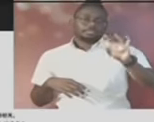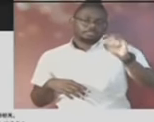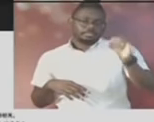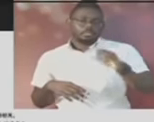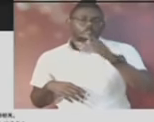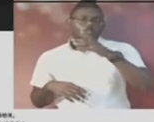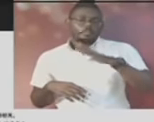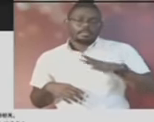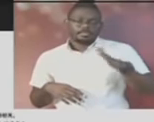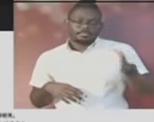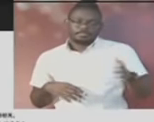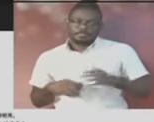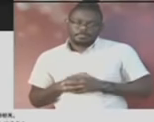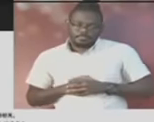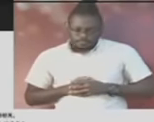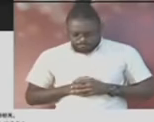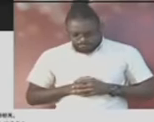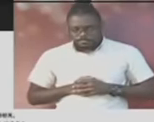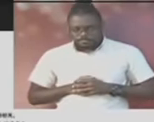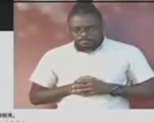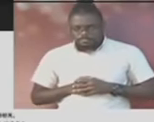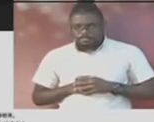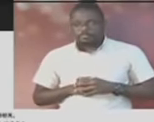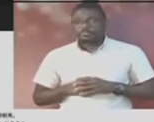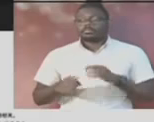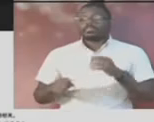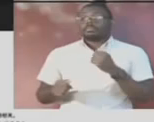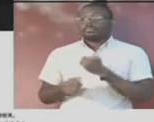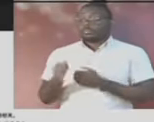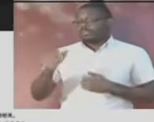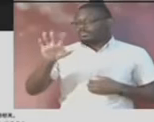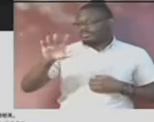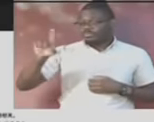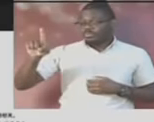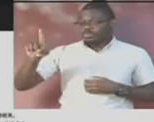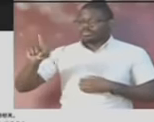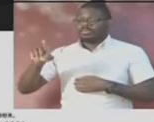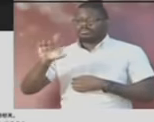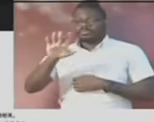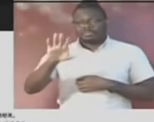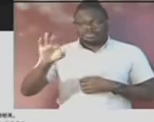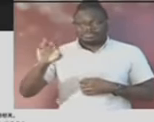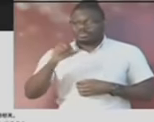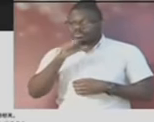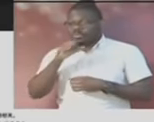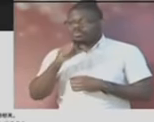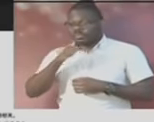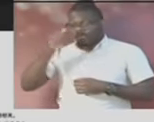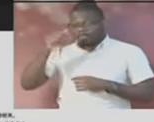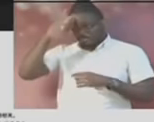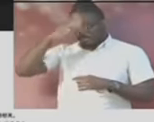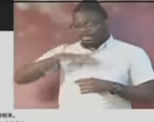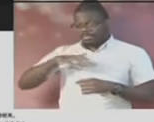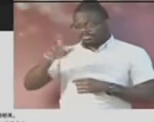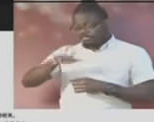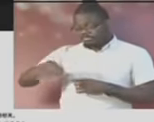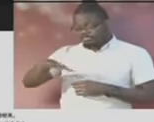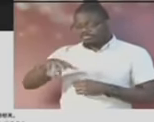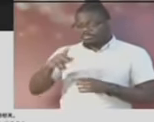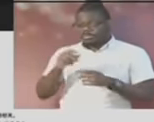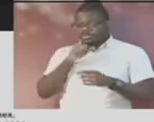were female, and the majority of them in that 25 to 29 age group. That's from the start of the first big peak in July all the way through to